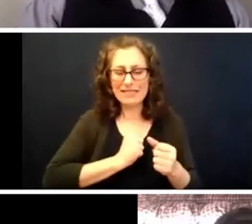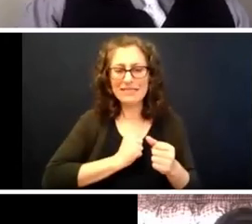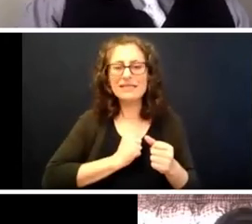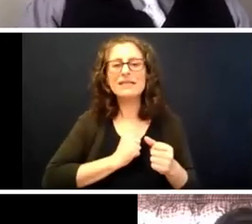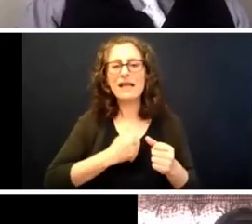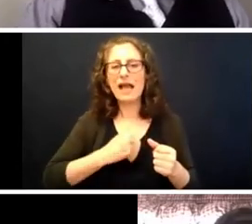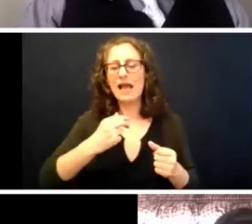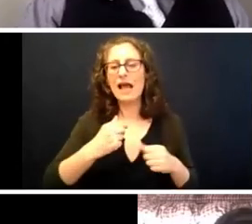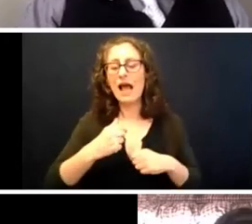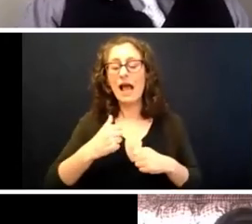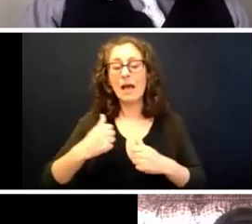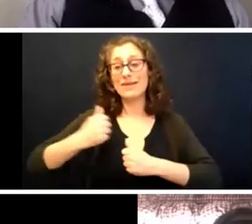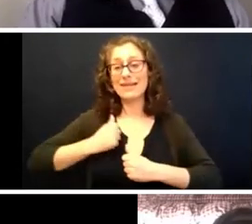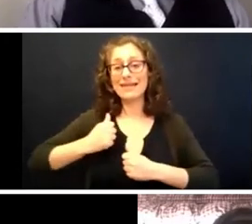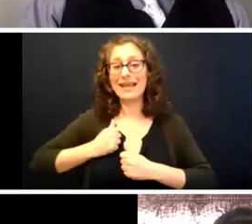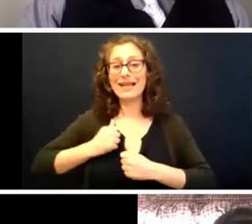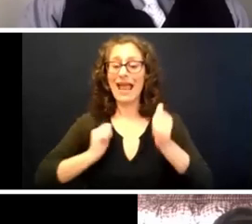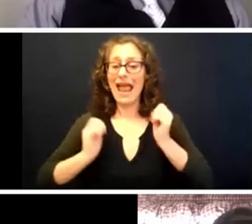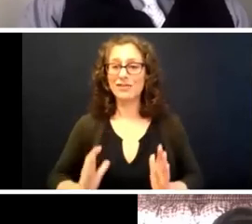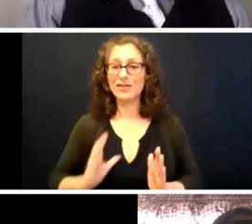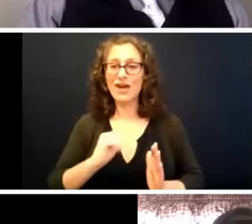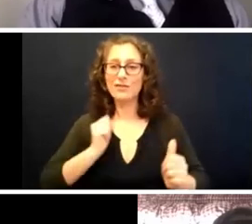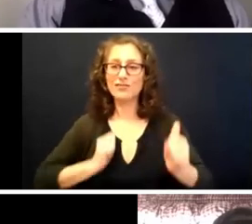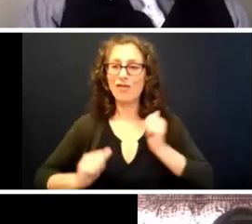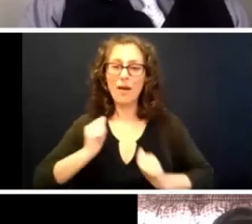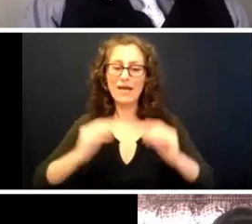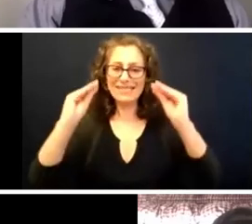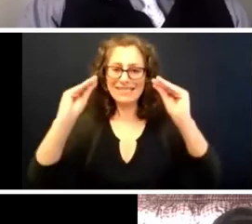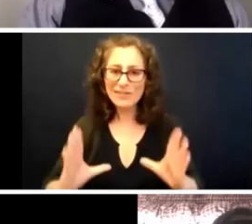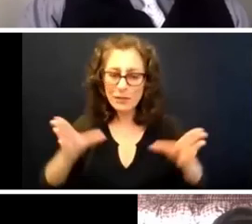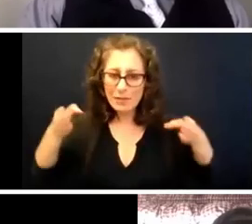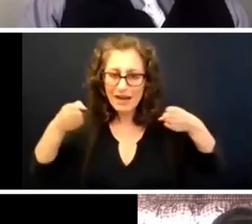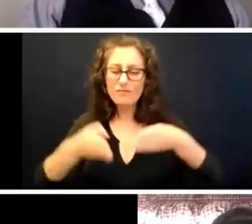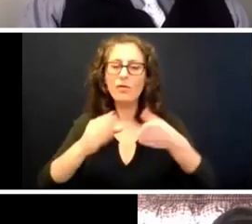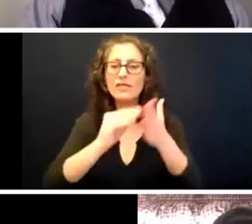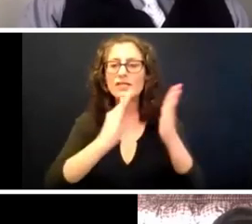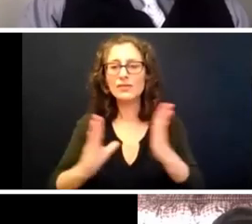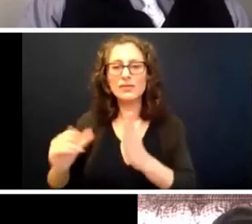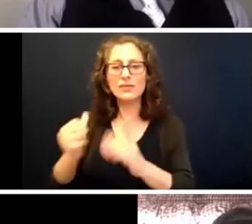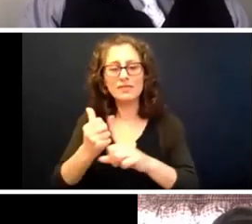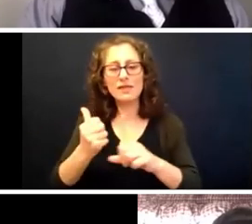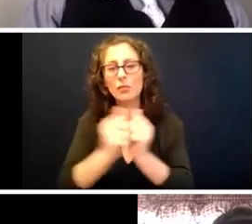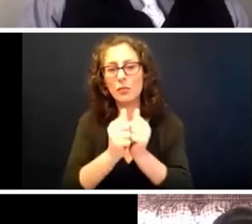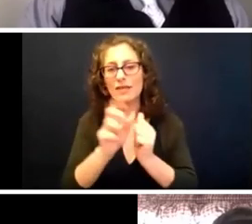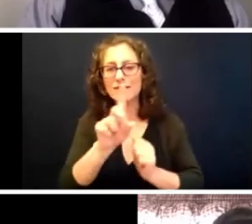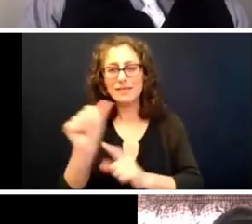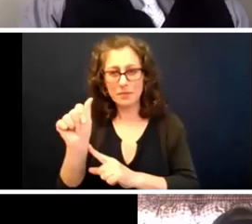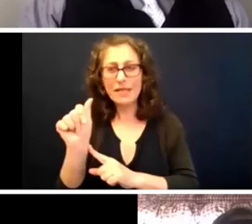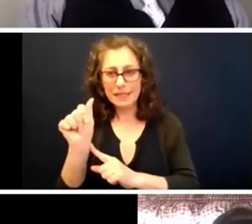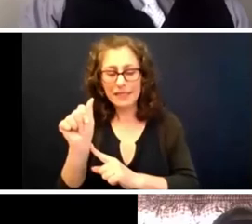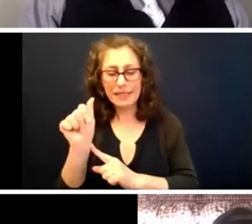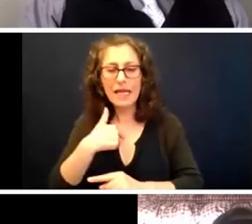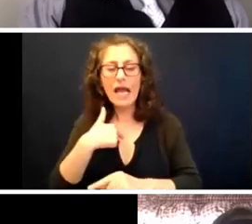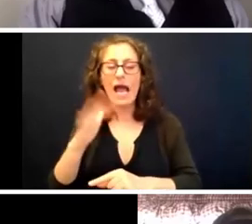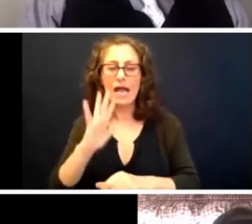Canadian actor and drama teacher, but I focus mainly on students with disabilities. And I actually worked with